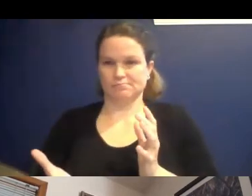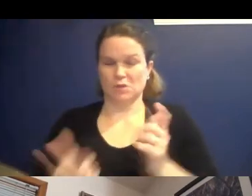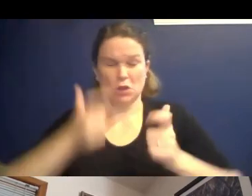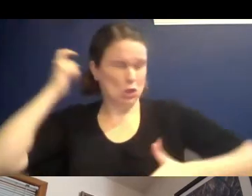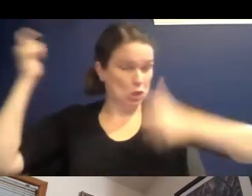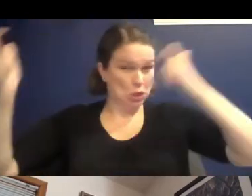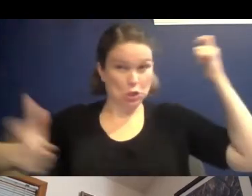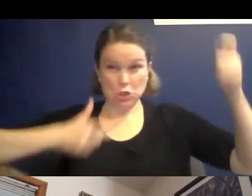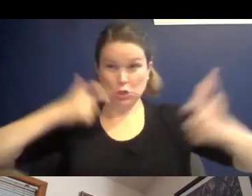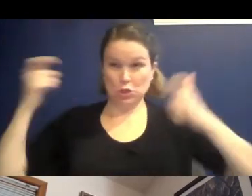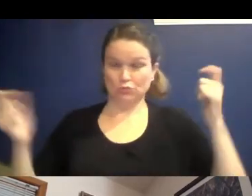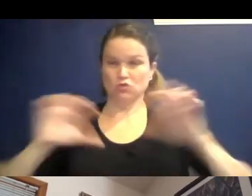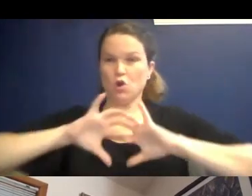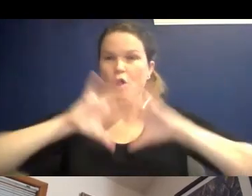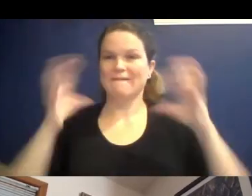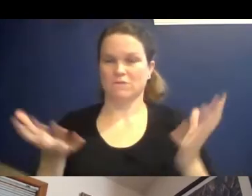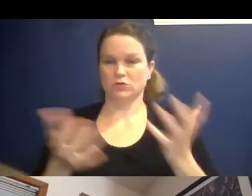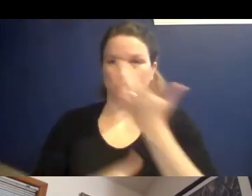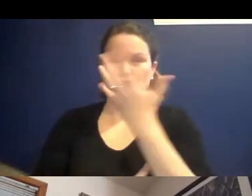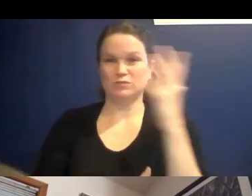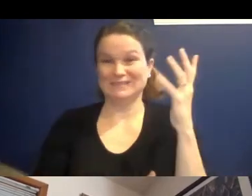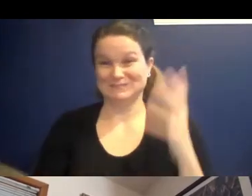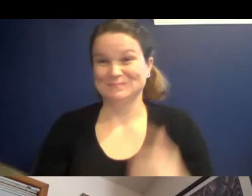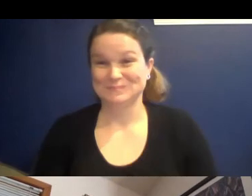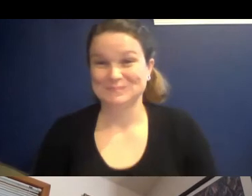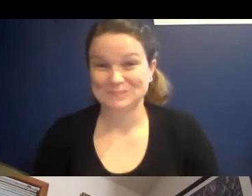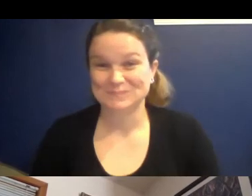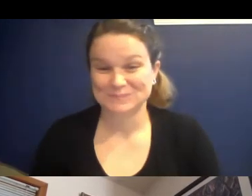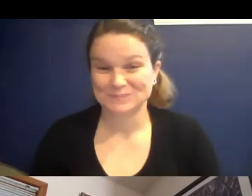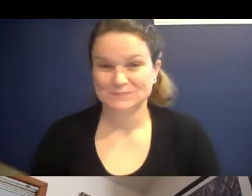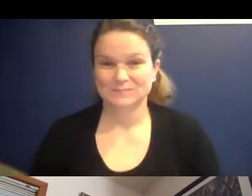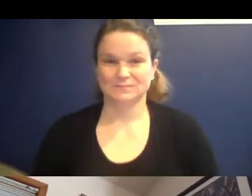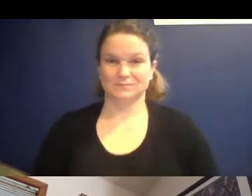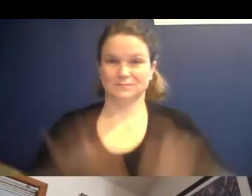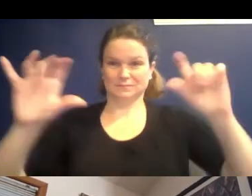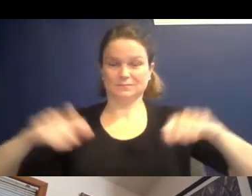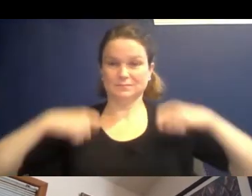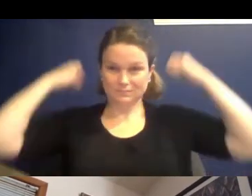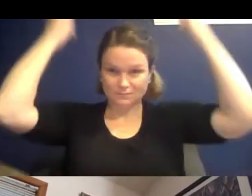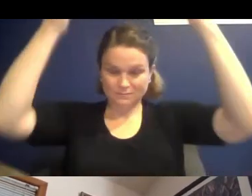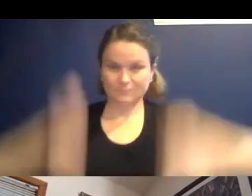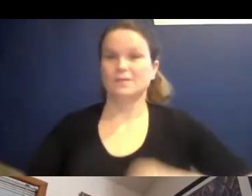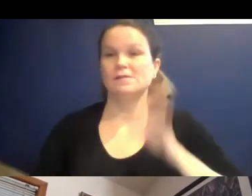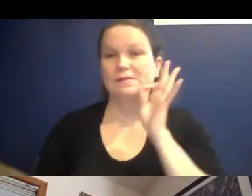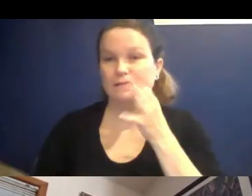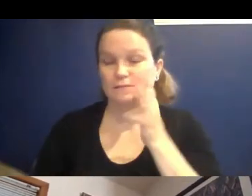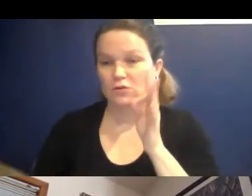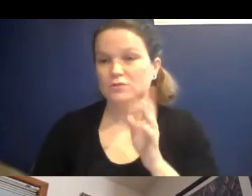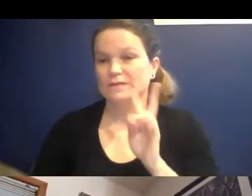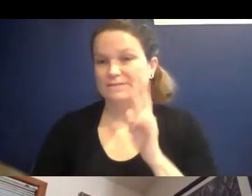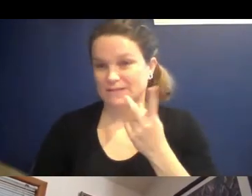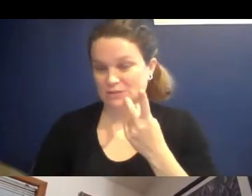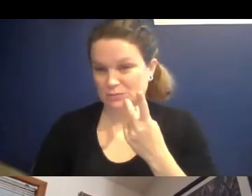that would cover small trees. And if you put these over your fruits and vegetables before